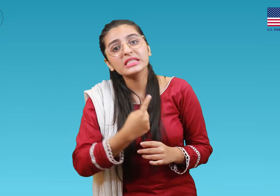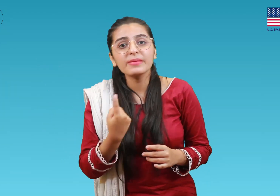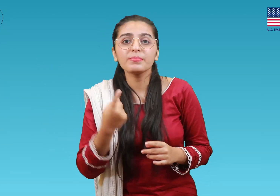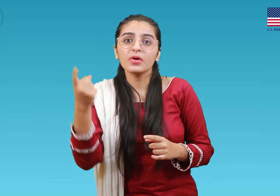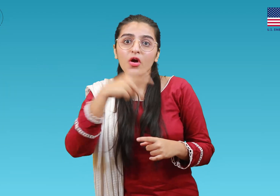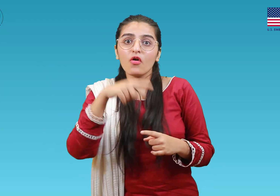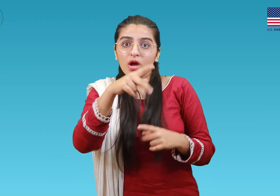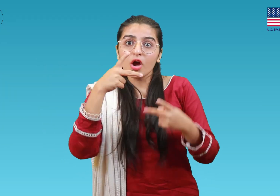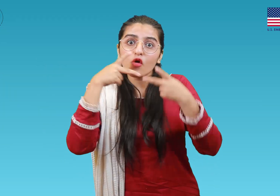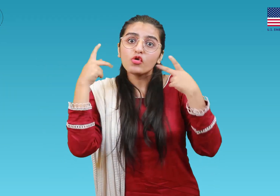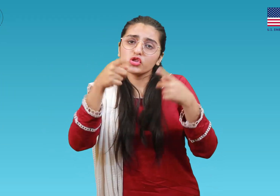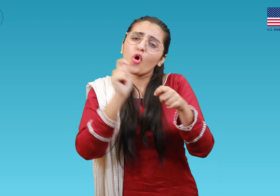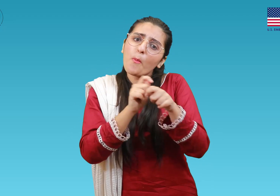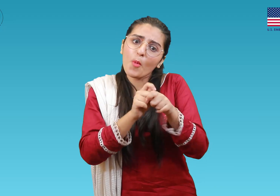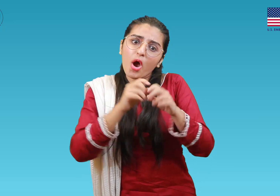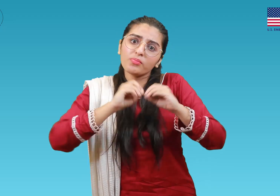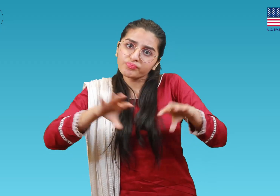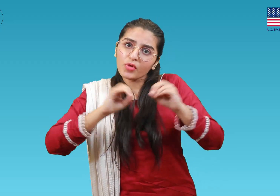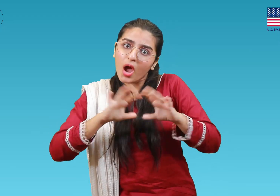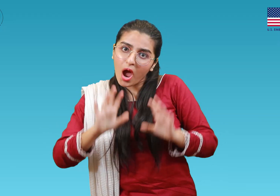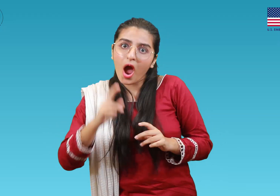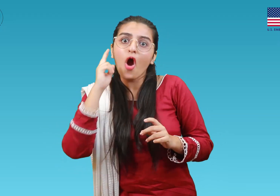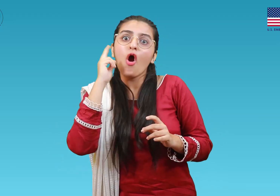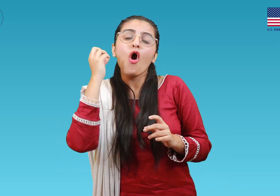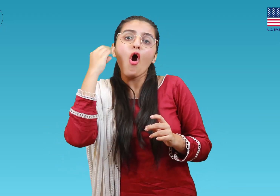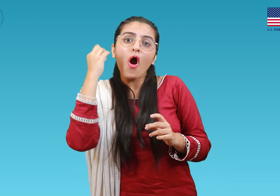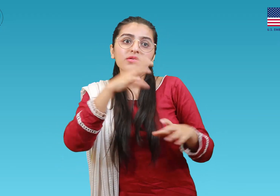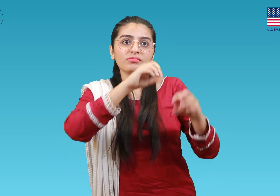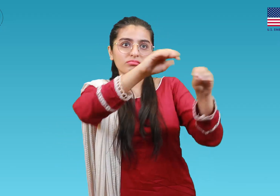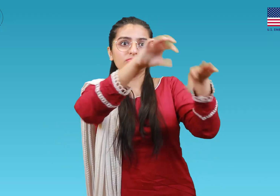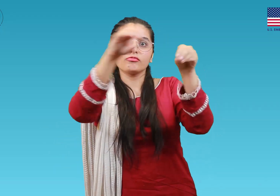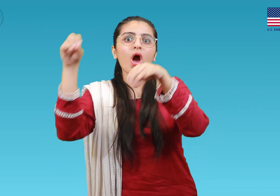and distribute them in the hearing community.